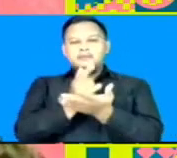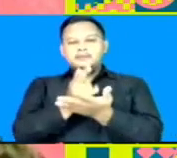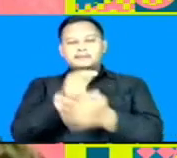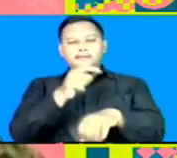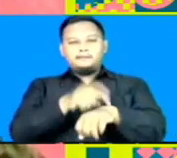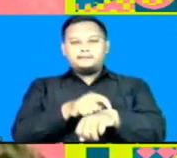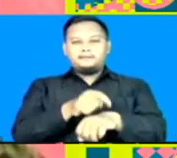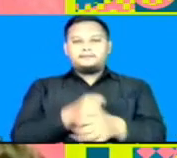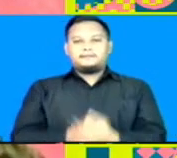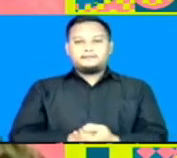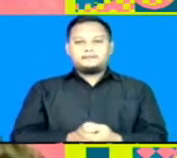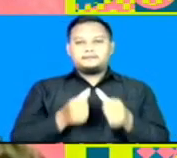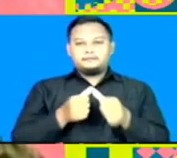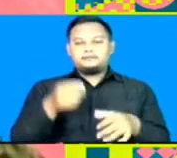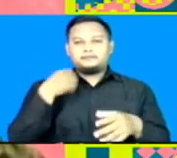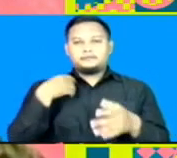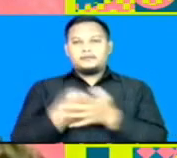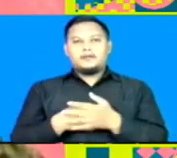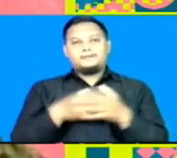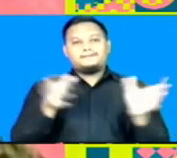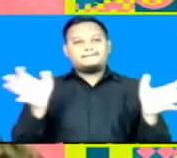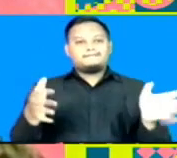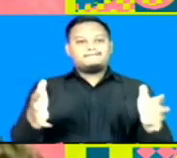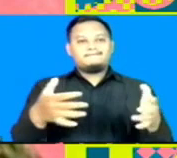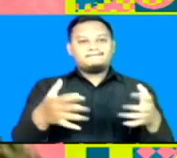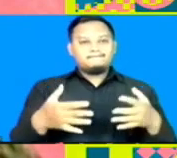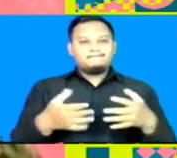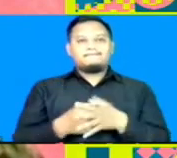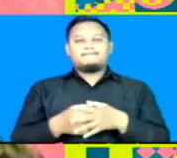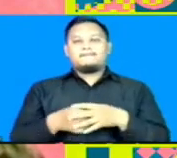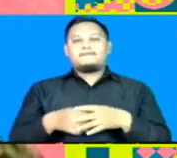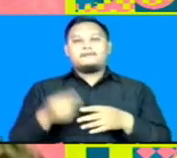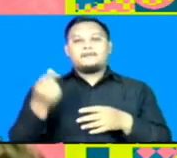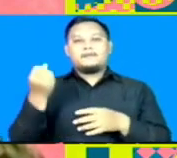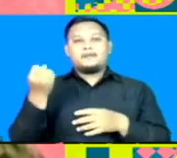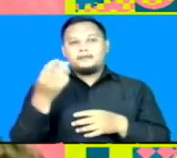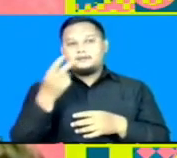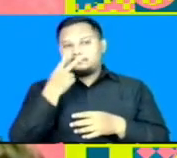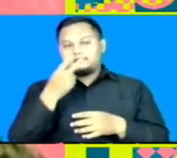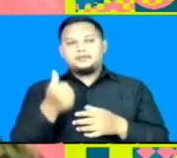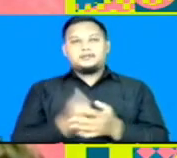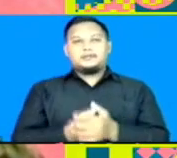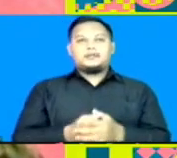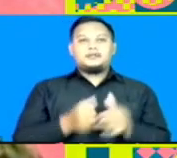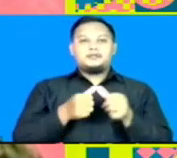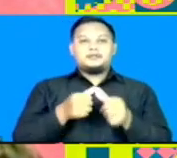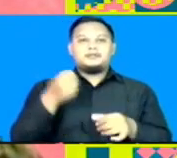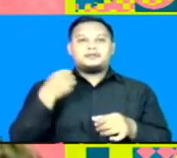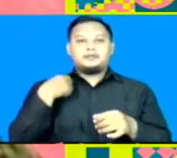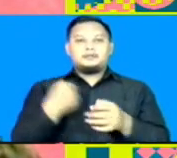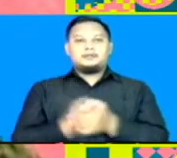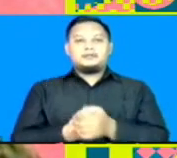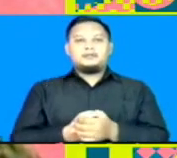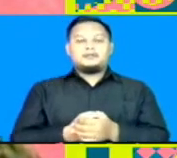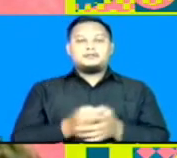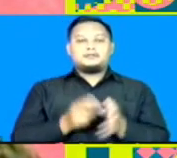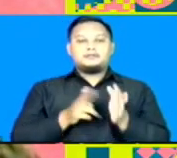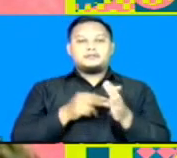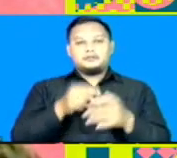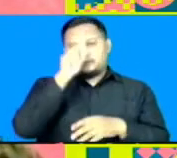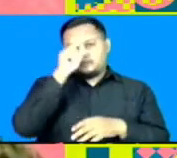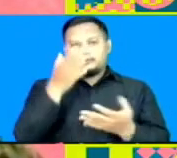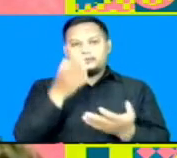named 2022 G20 Bali Update to enshrine the contribution of Indonesian G20